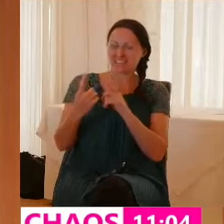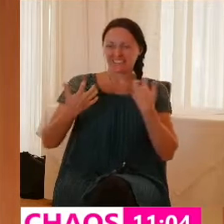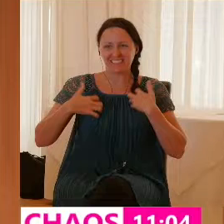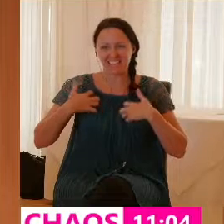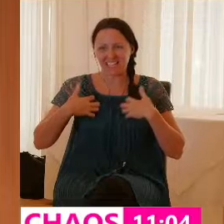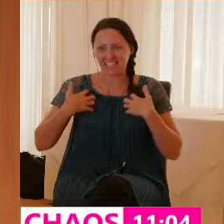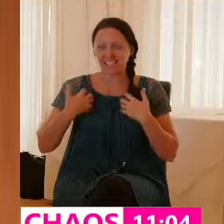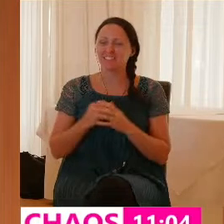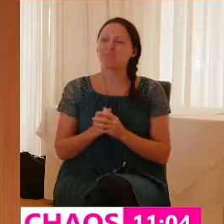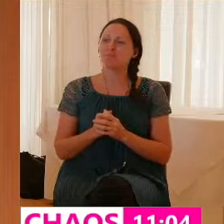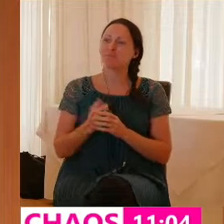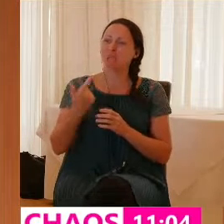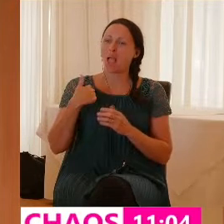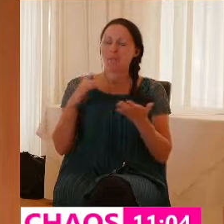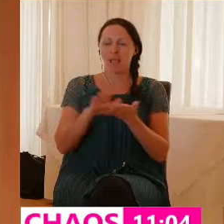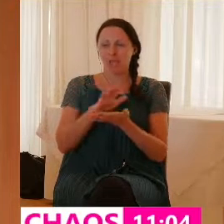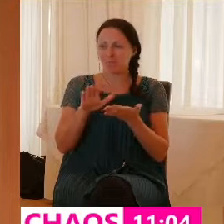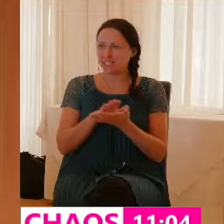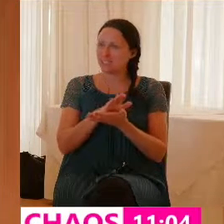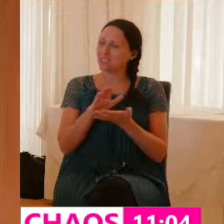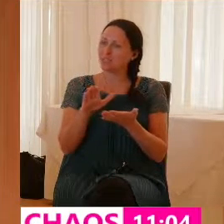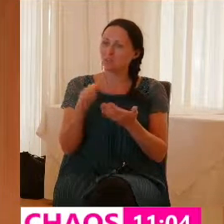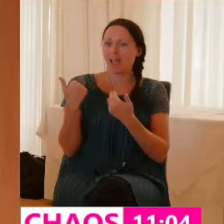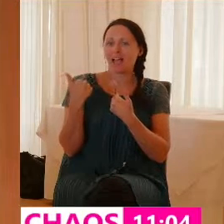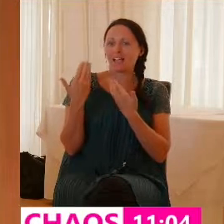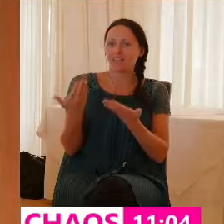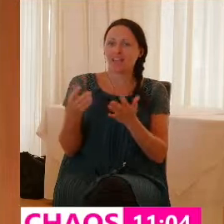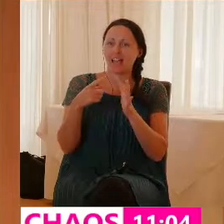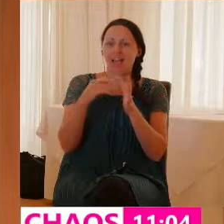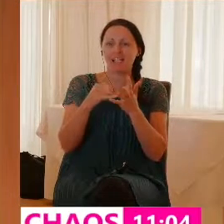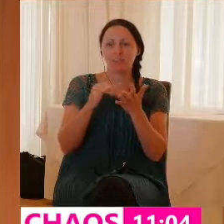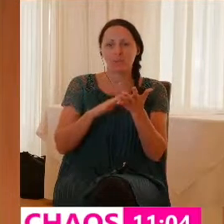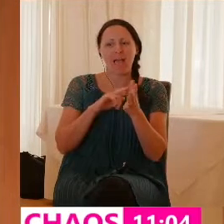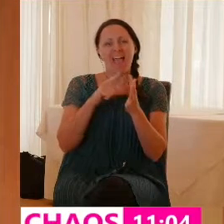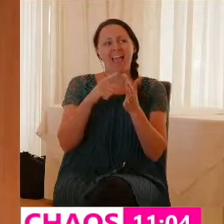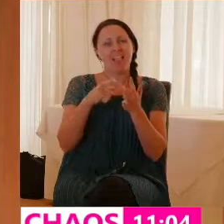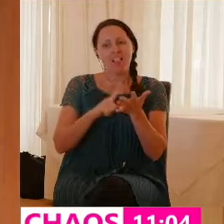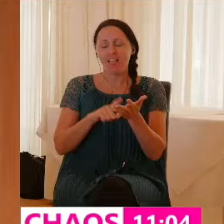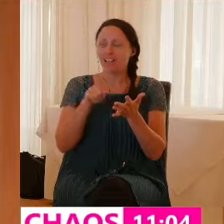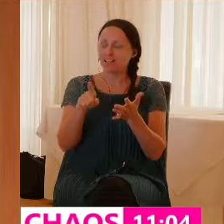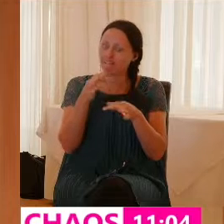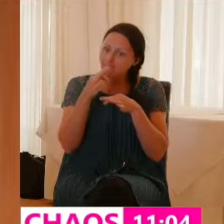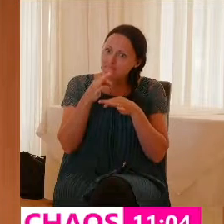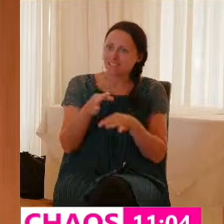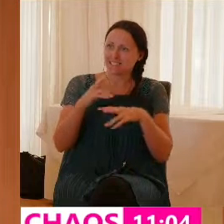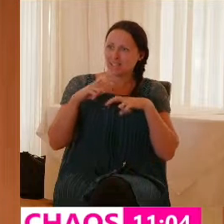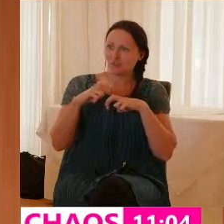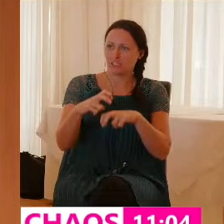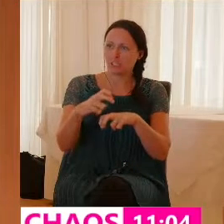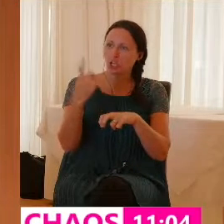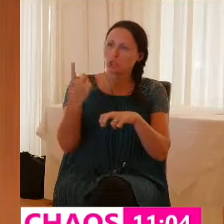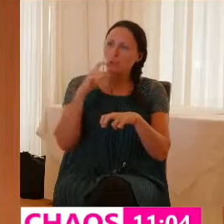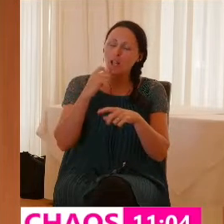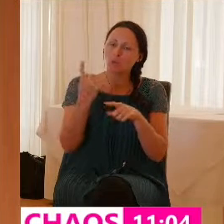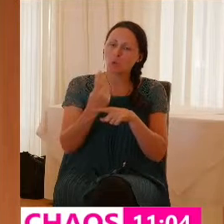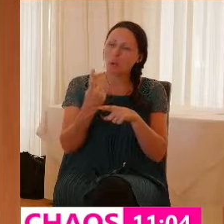I'm doubly happy to hand over to hear Esmaeil's very fascinating research. I know he's going to talk about some of the maps he